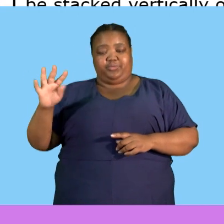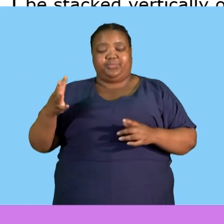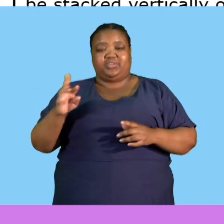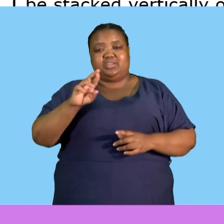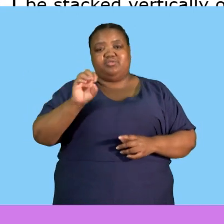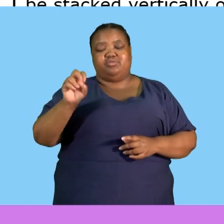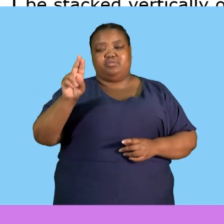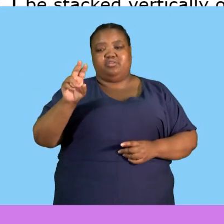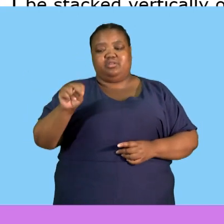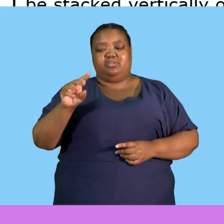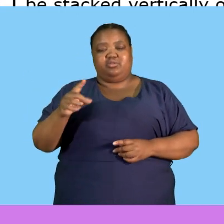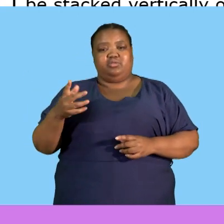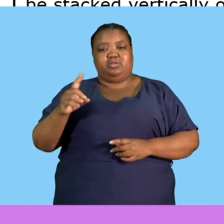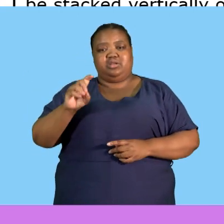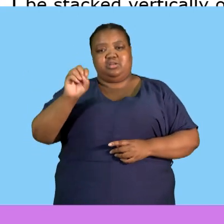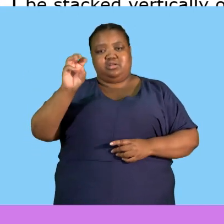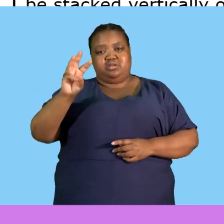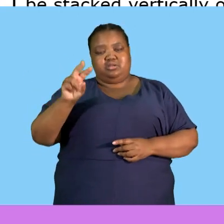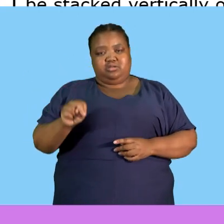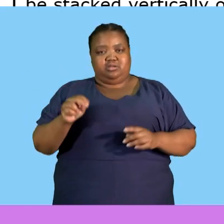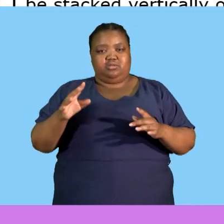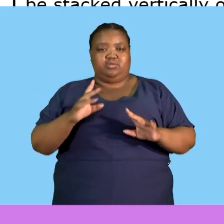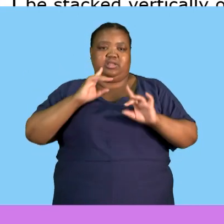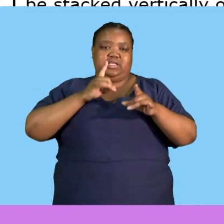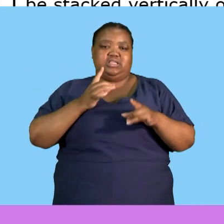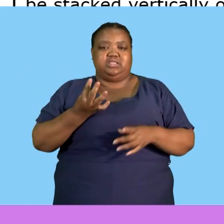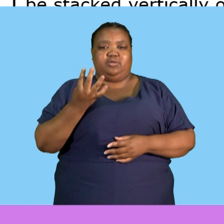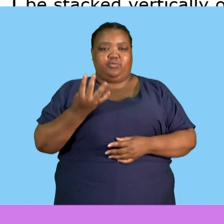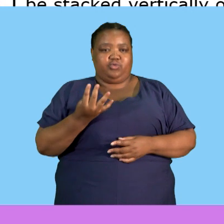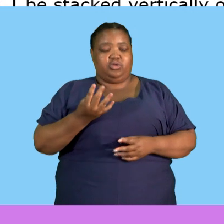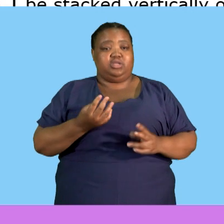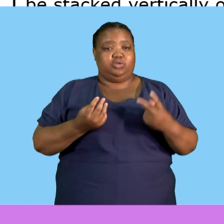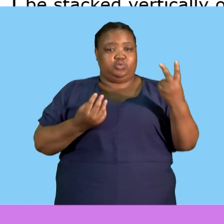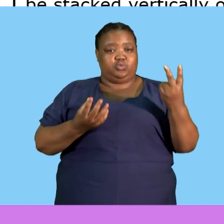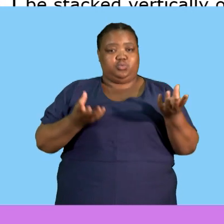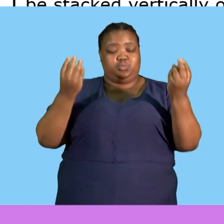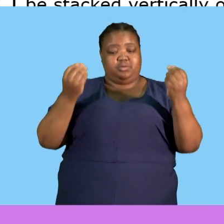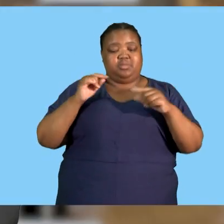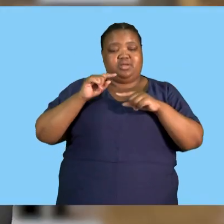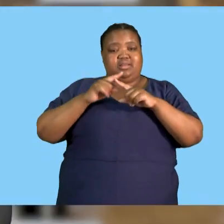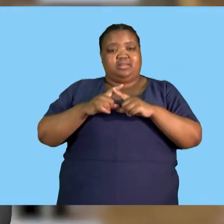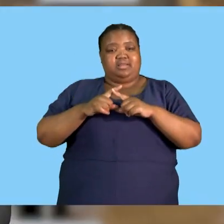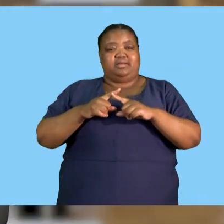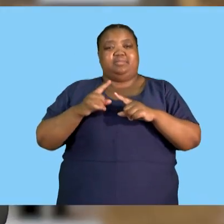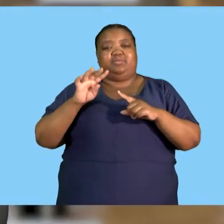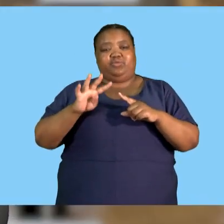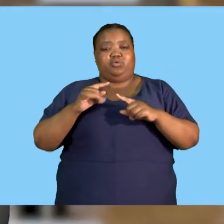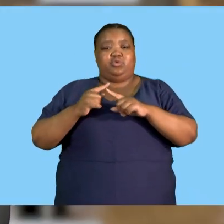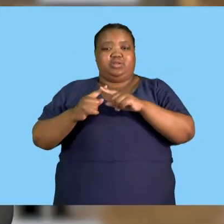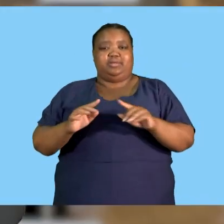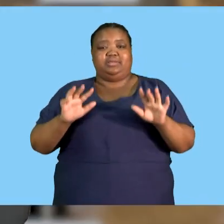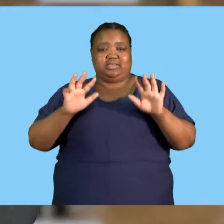meters. Ended with an answer of 4.504. Then again, I rounded down to 4. Thereafter, I took my